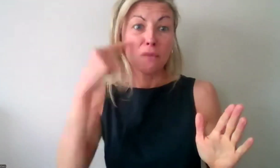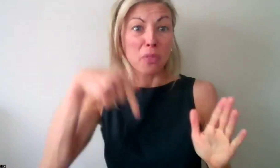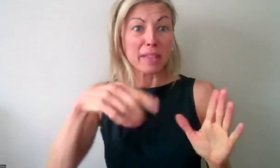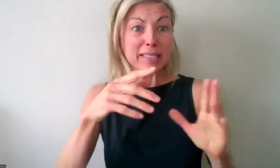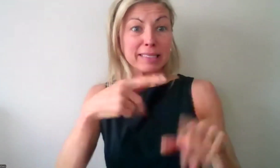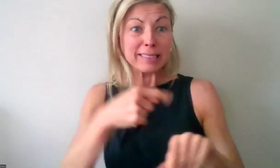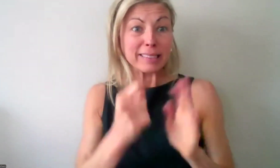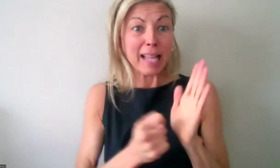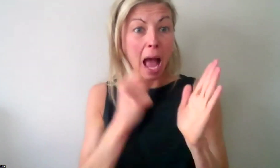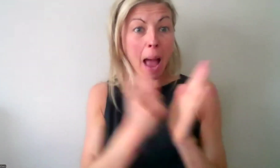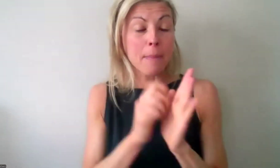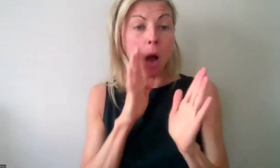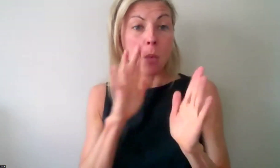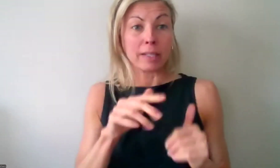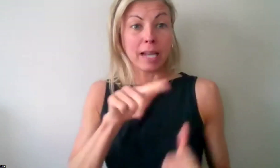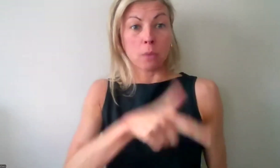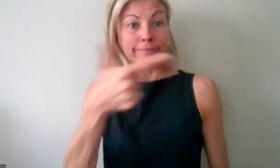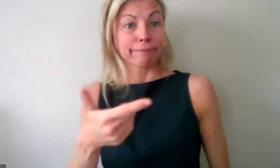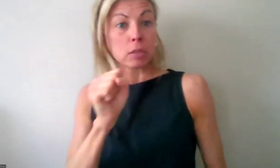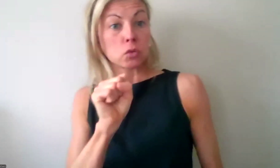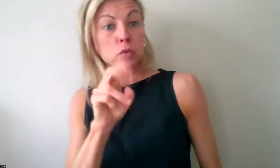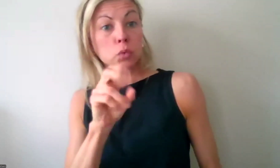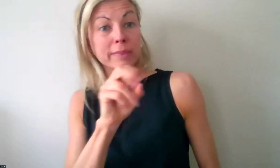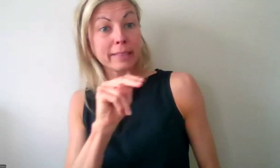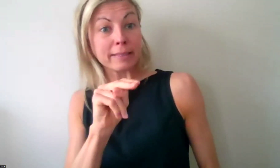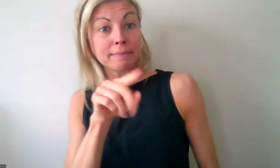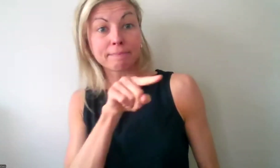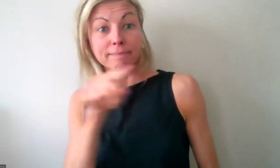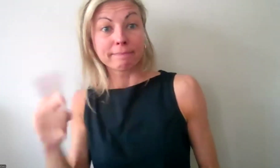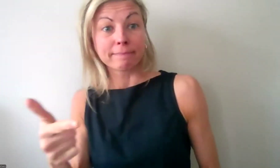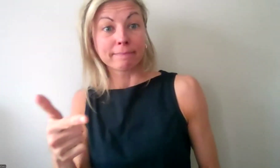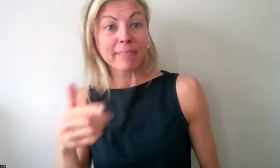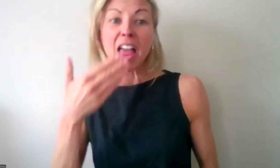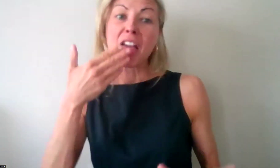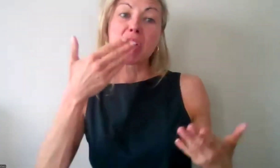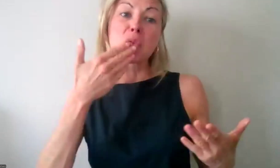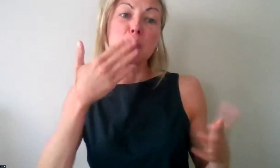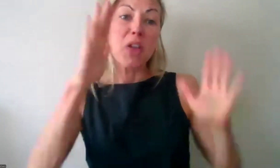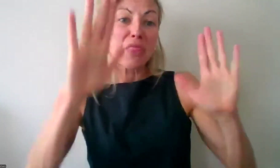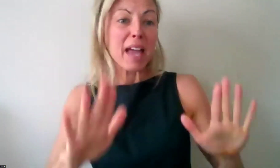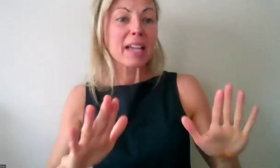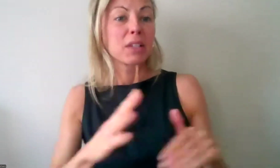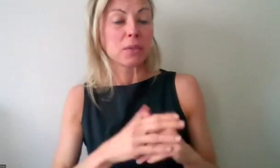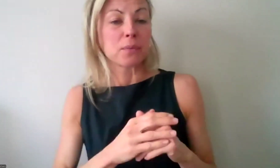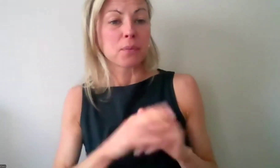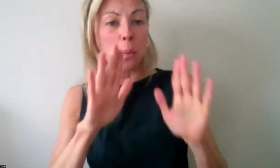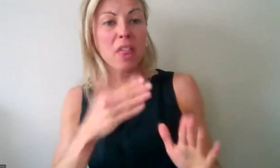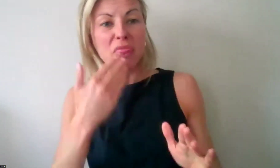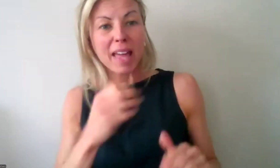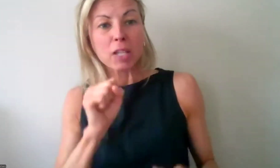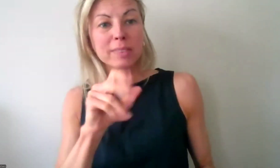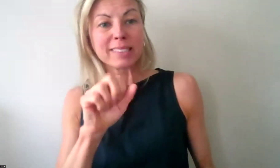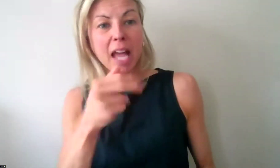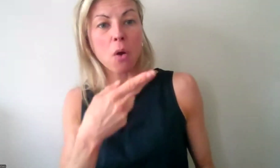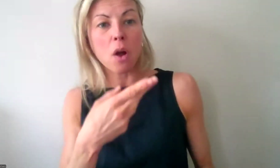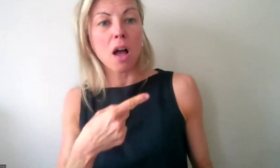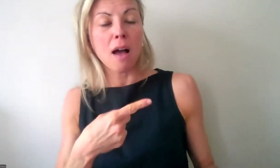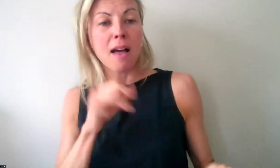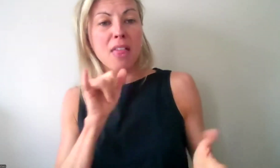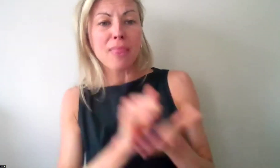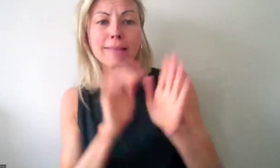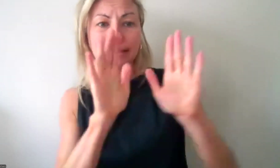I will turn it back over to Susan. Great, thank you, Sarah. And that's an